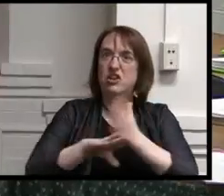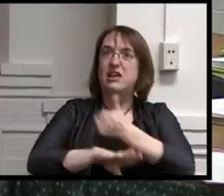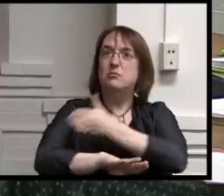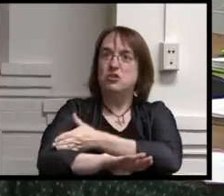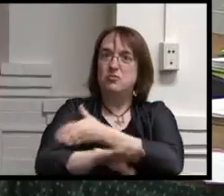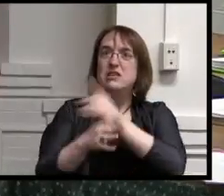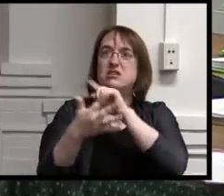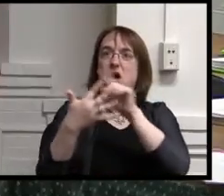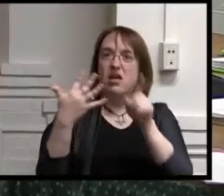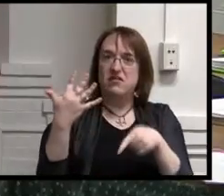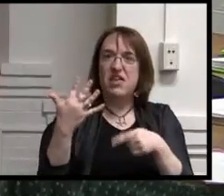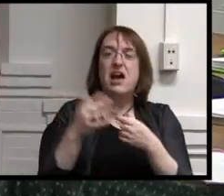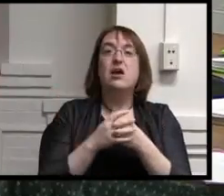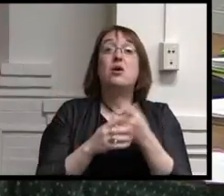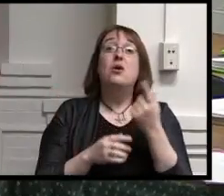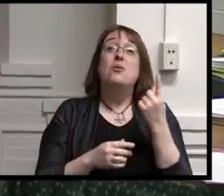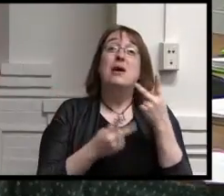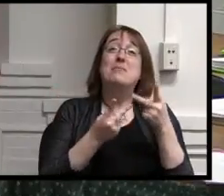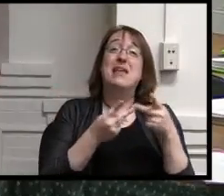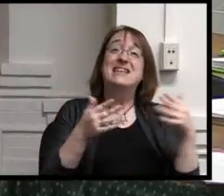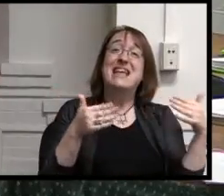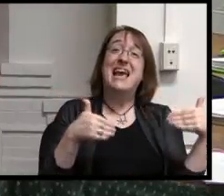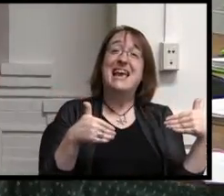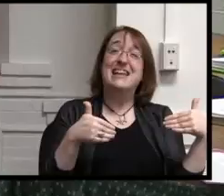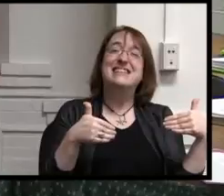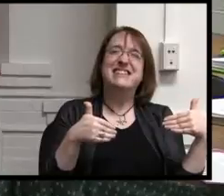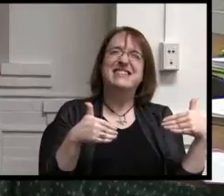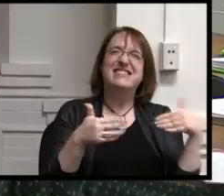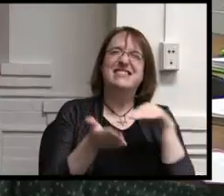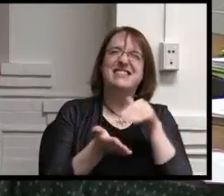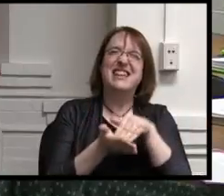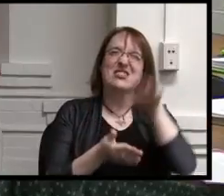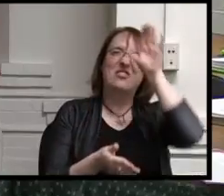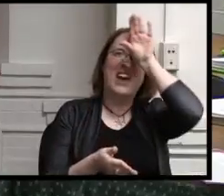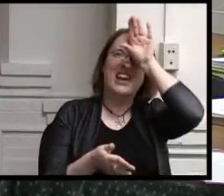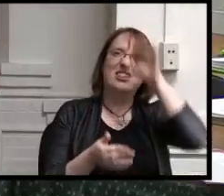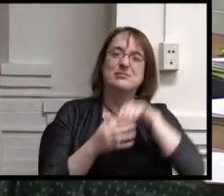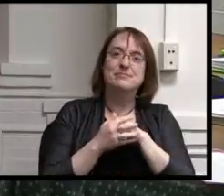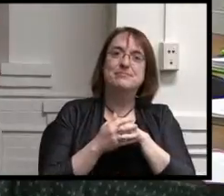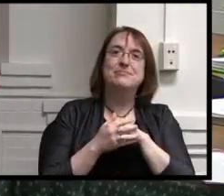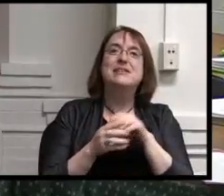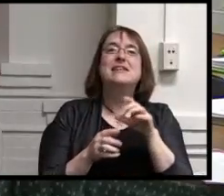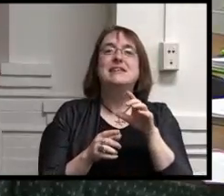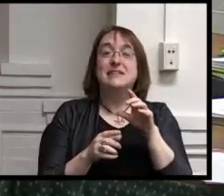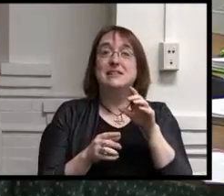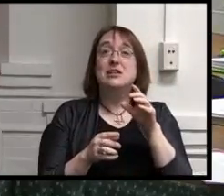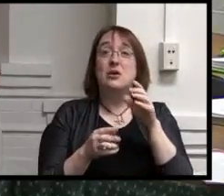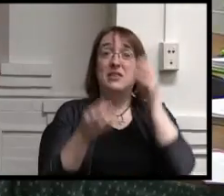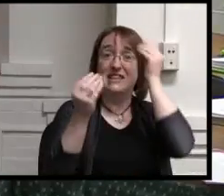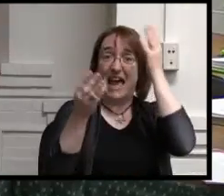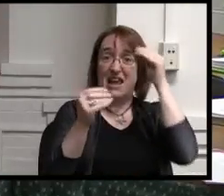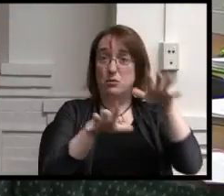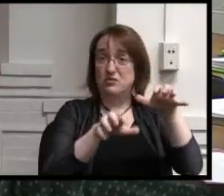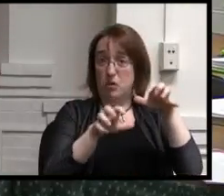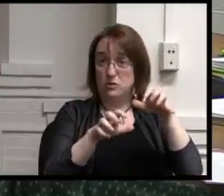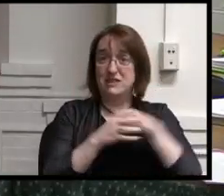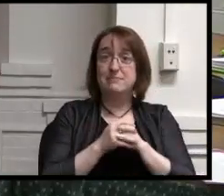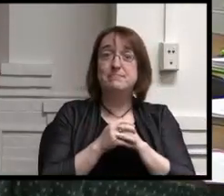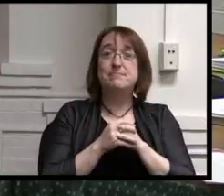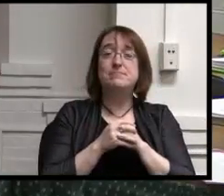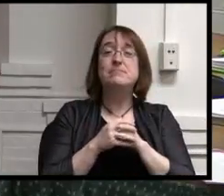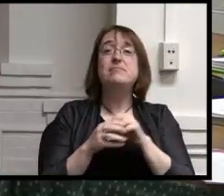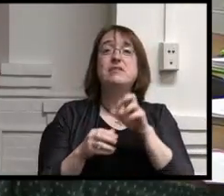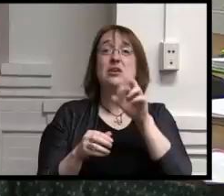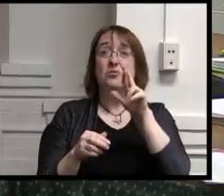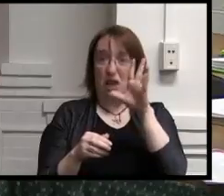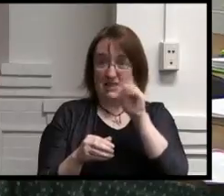required, one place we hadn't gotten to yet was the Central Fire Station, and our data there was frozen, and a ransom